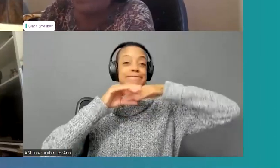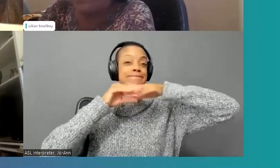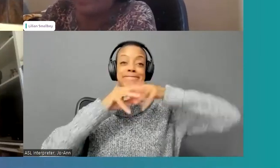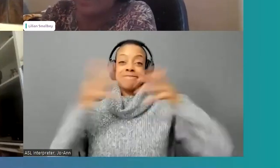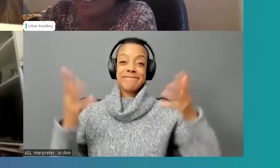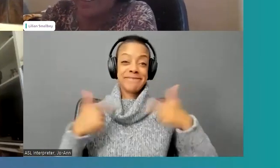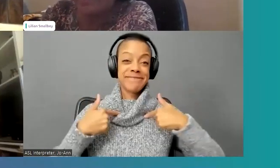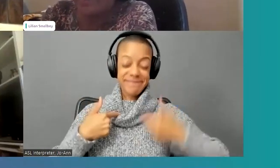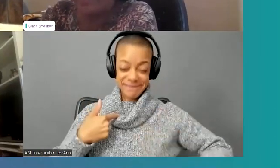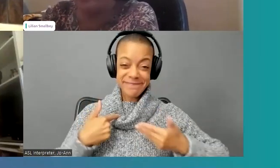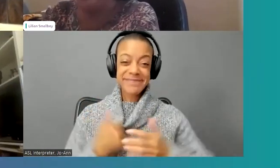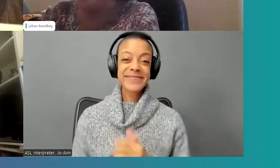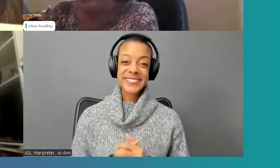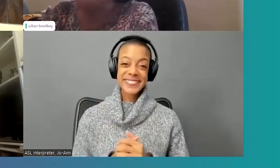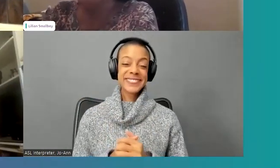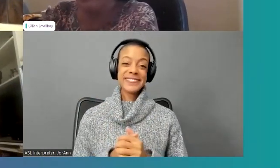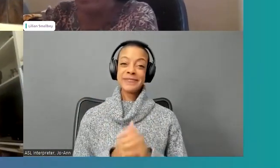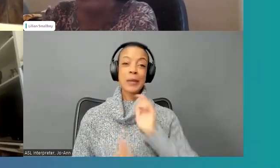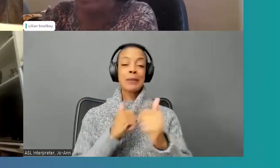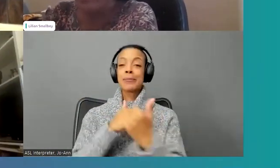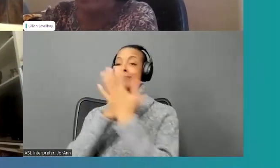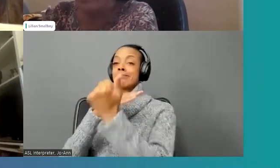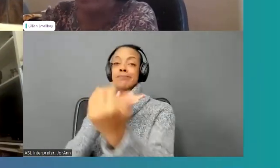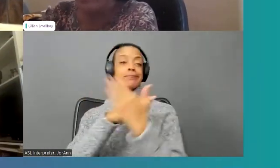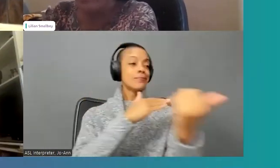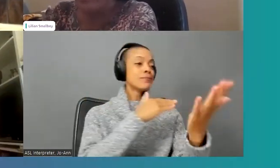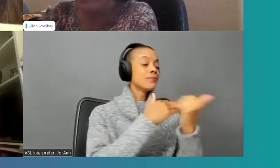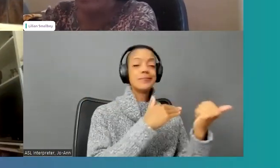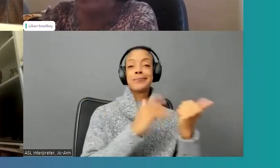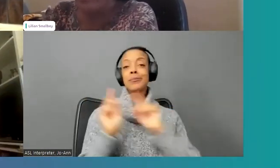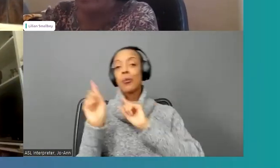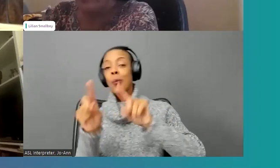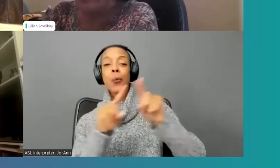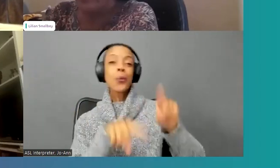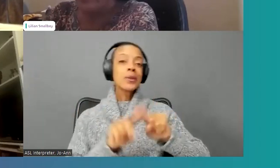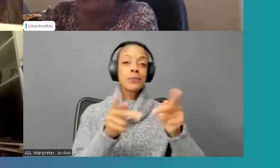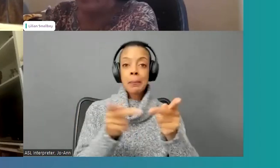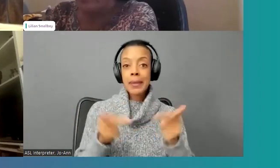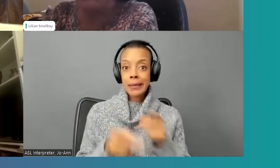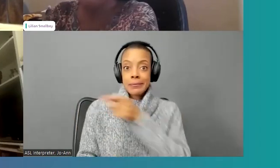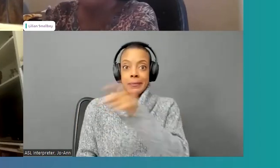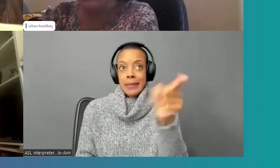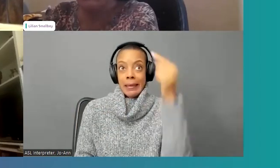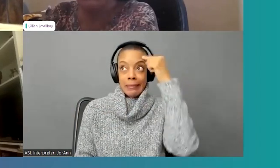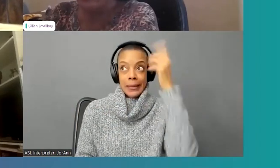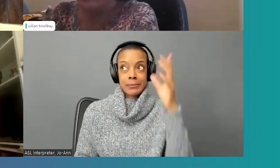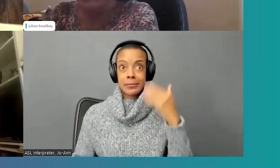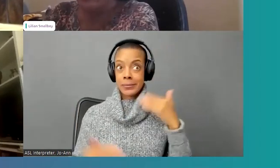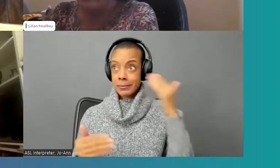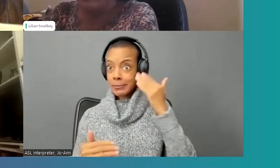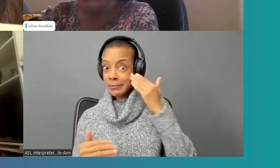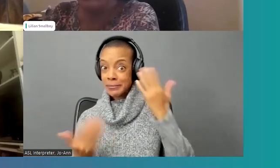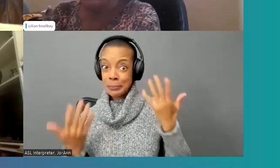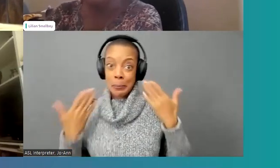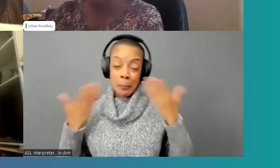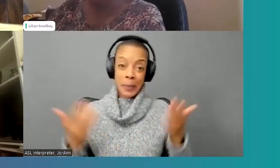and I get called to different places because I guess they think that I know. But I just